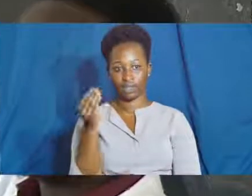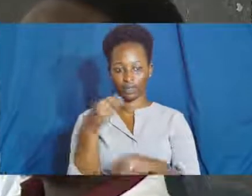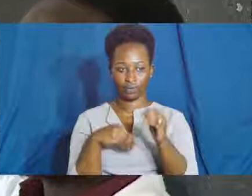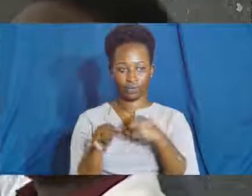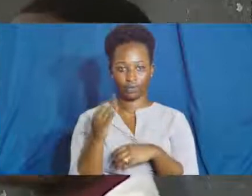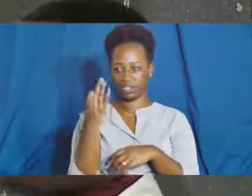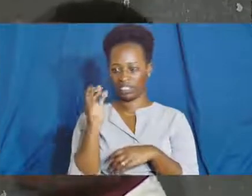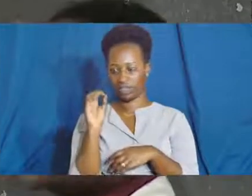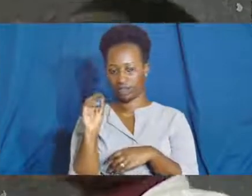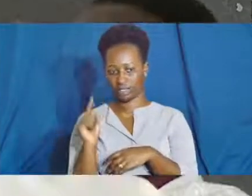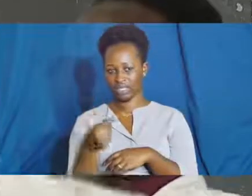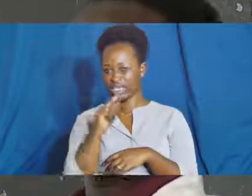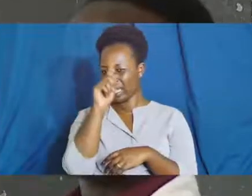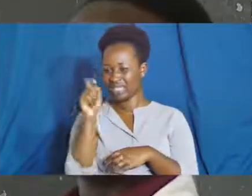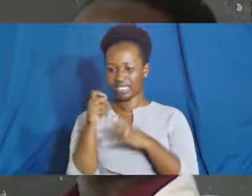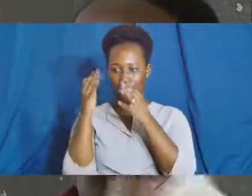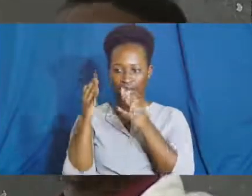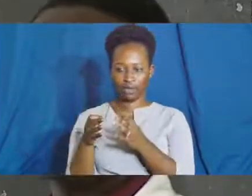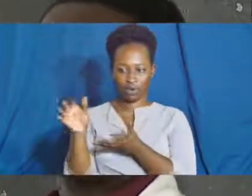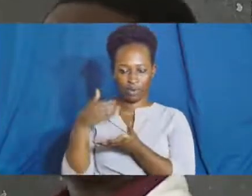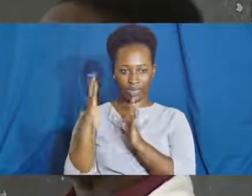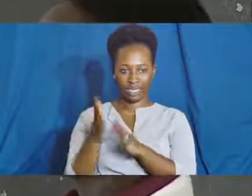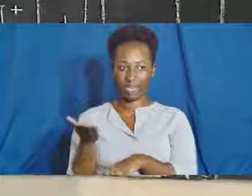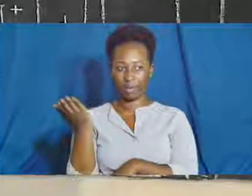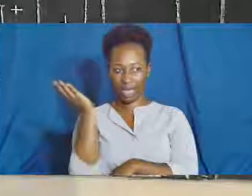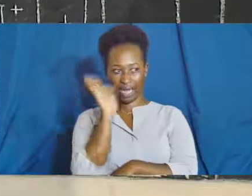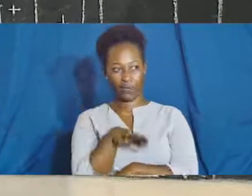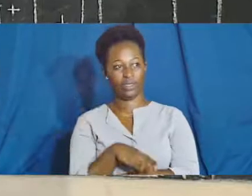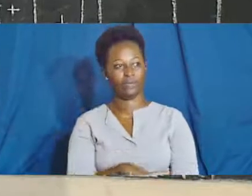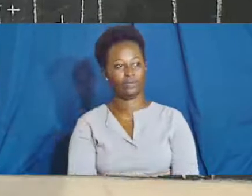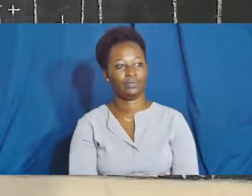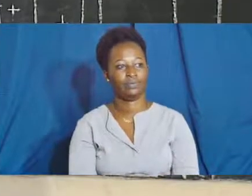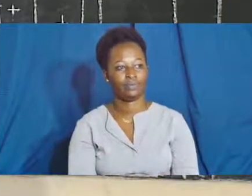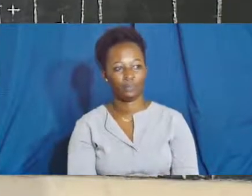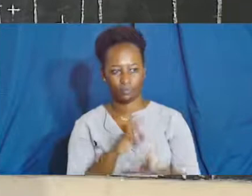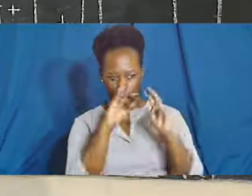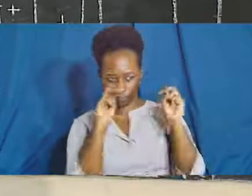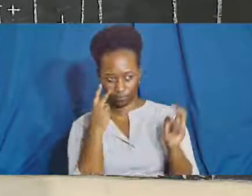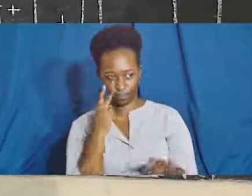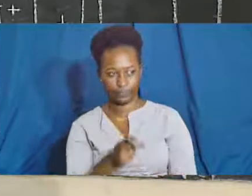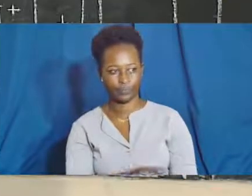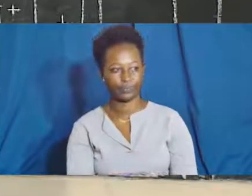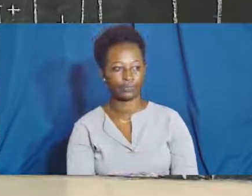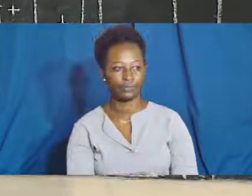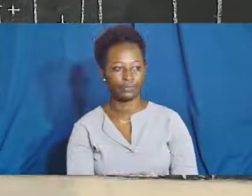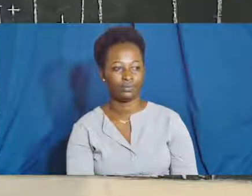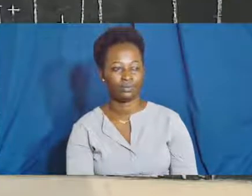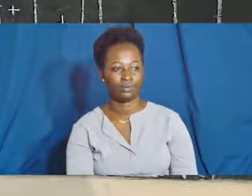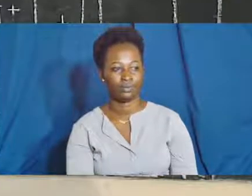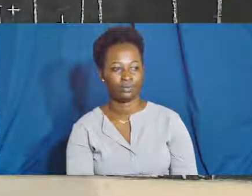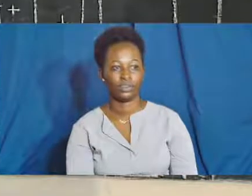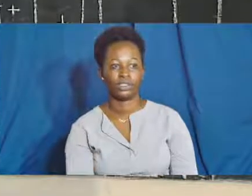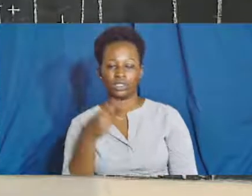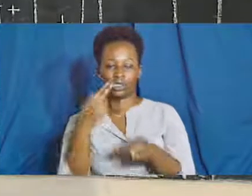300,000, are there goods that customers returned or brought back? Check. And those goods we said they are called